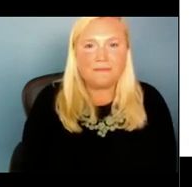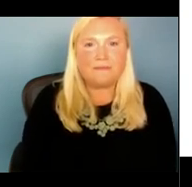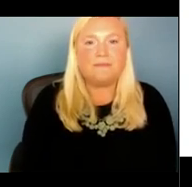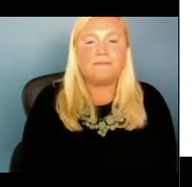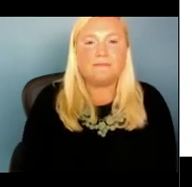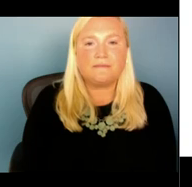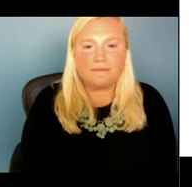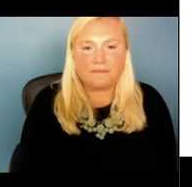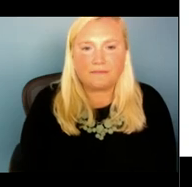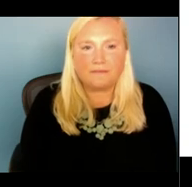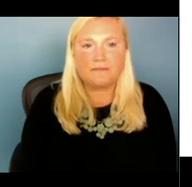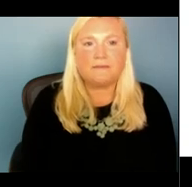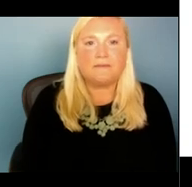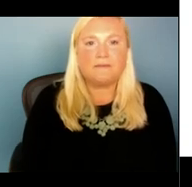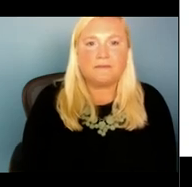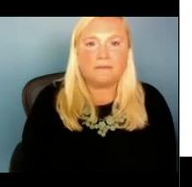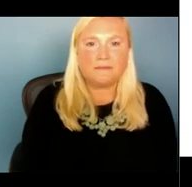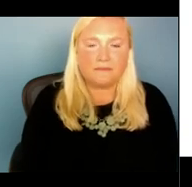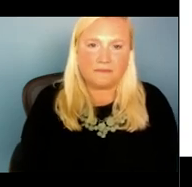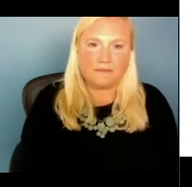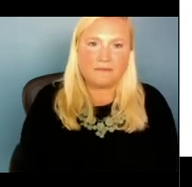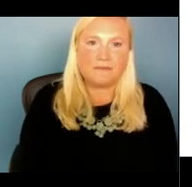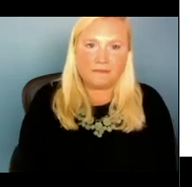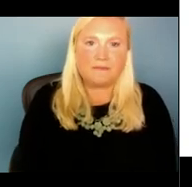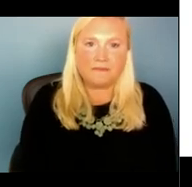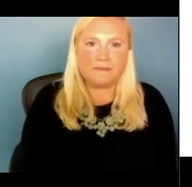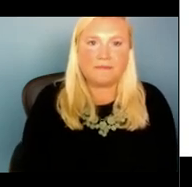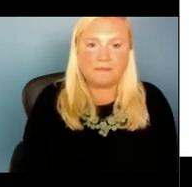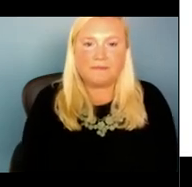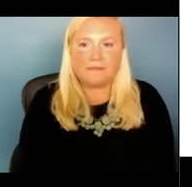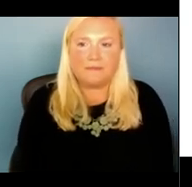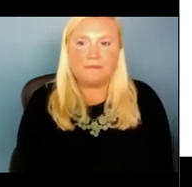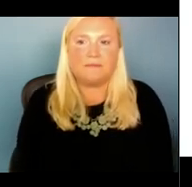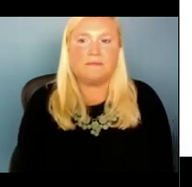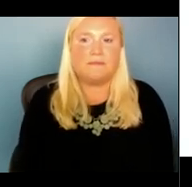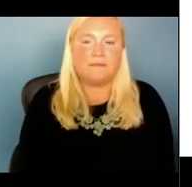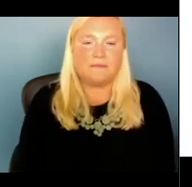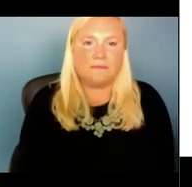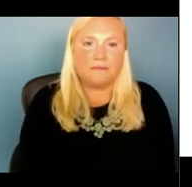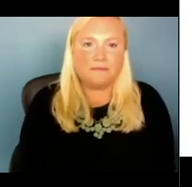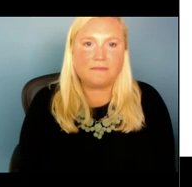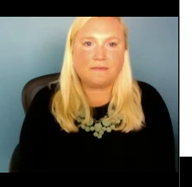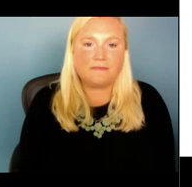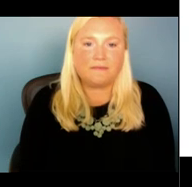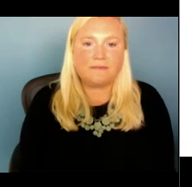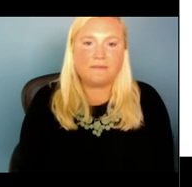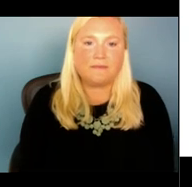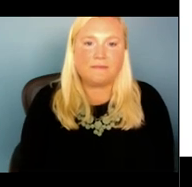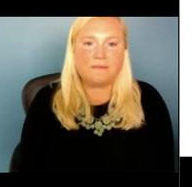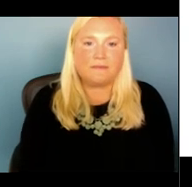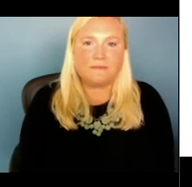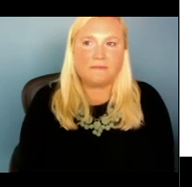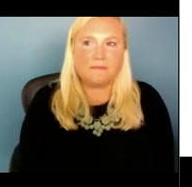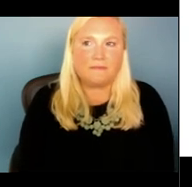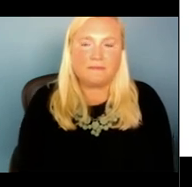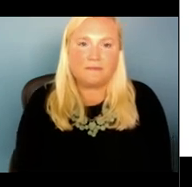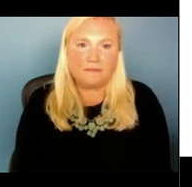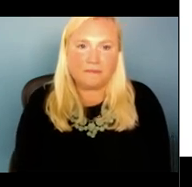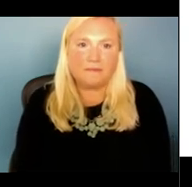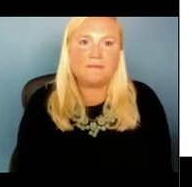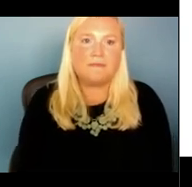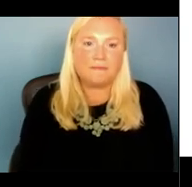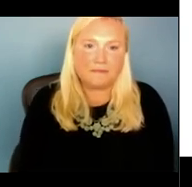behaviors that people will typically see in a person who stutters, as well as attempts to